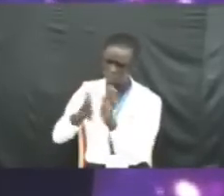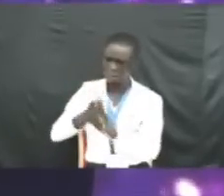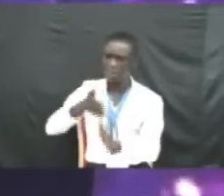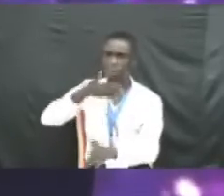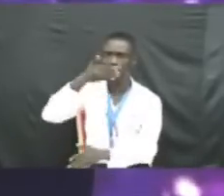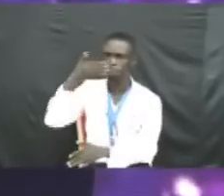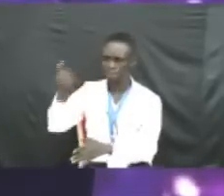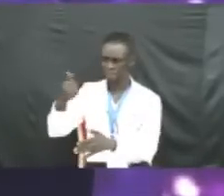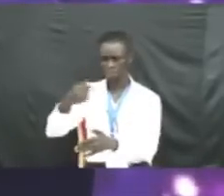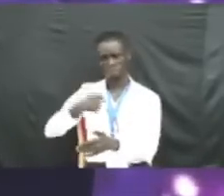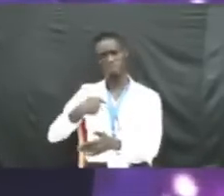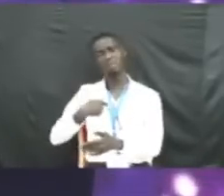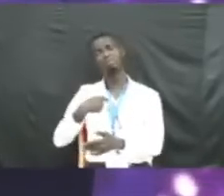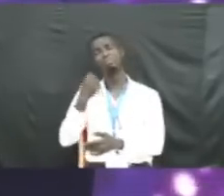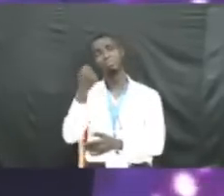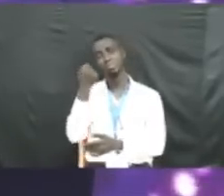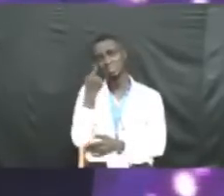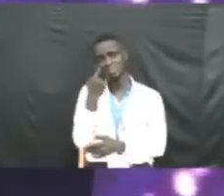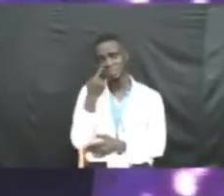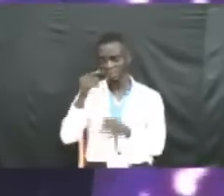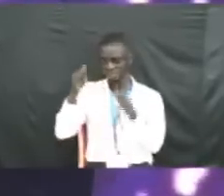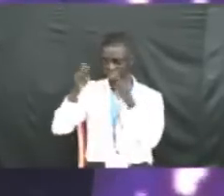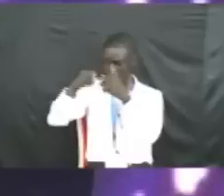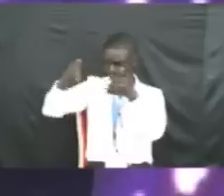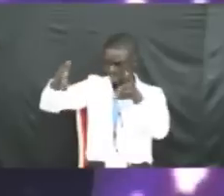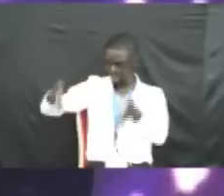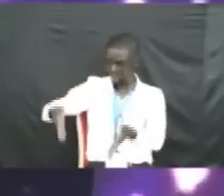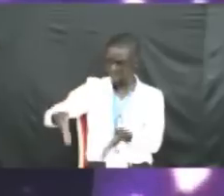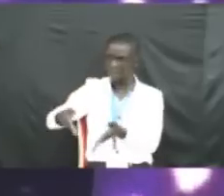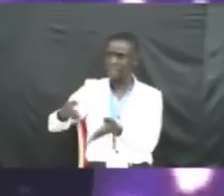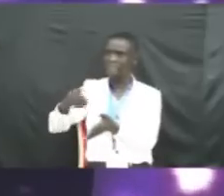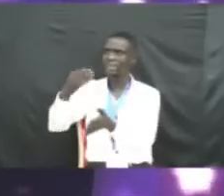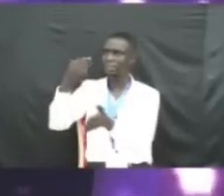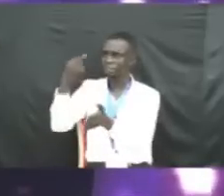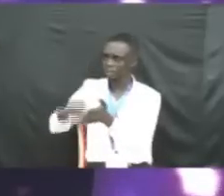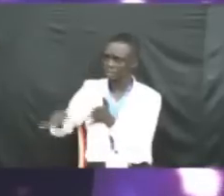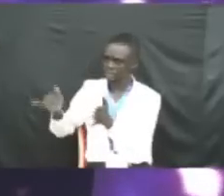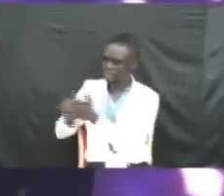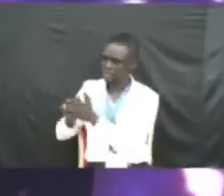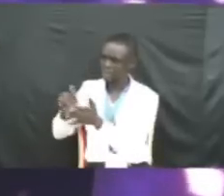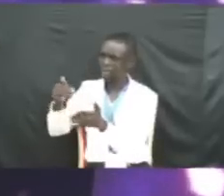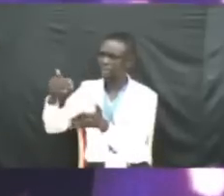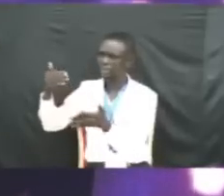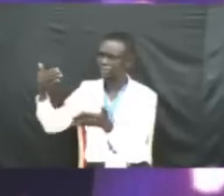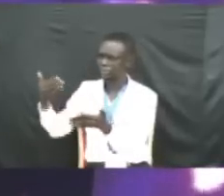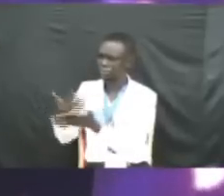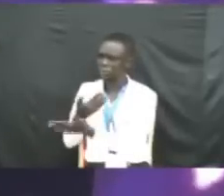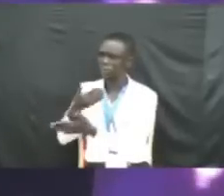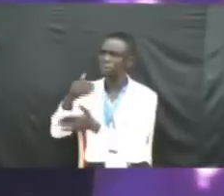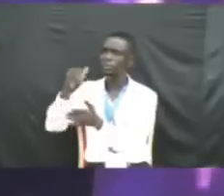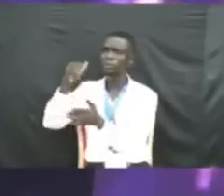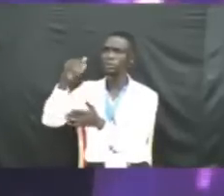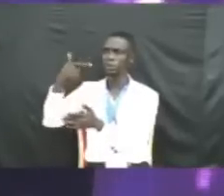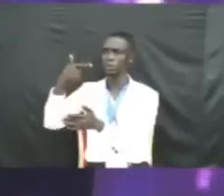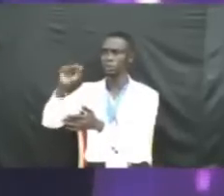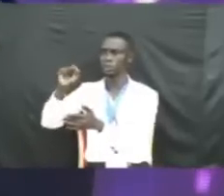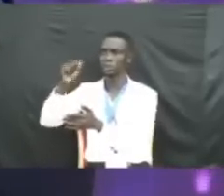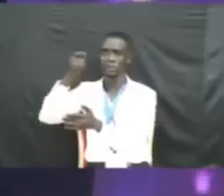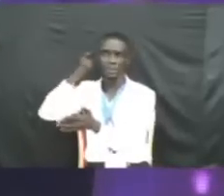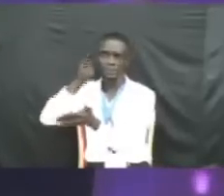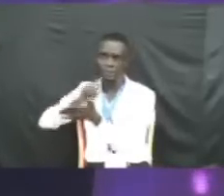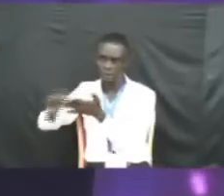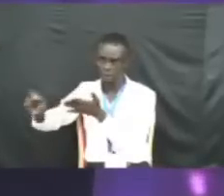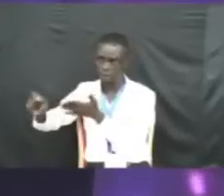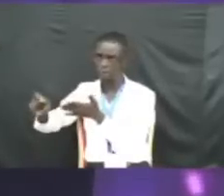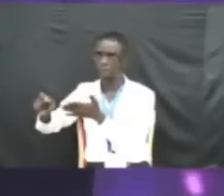made to understand, this meeting will see to the election of a new general secretary. As